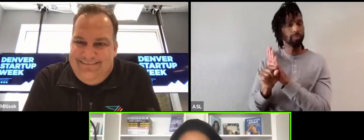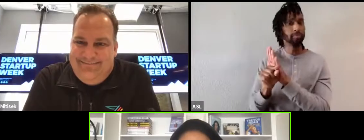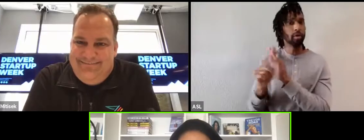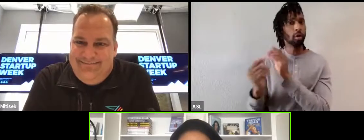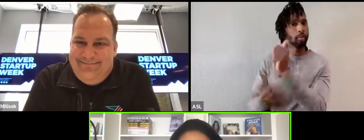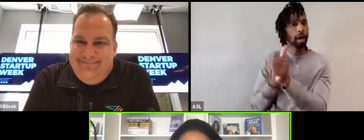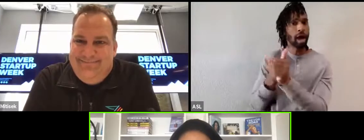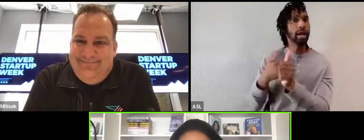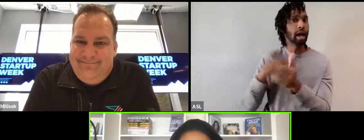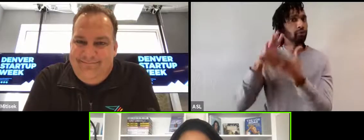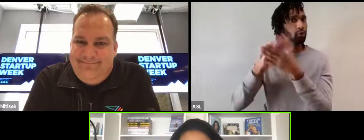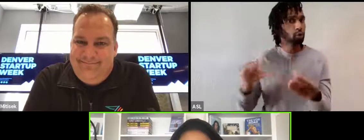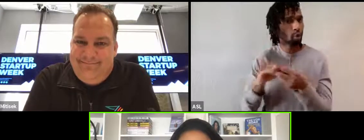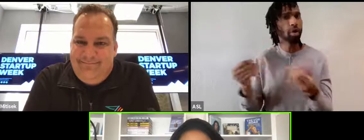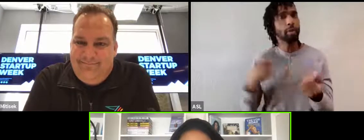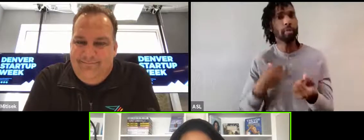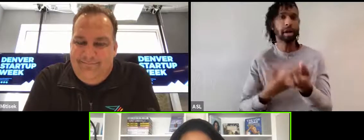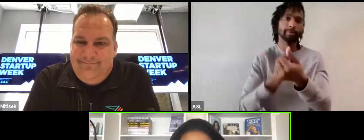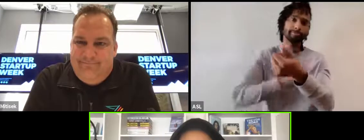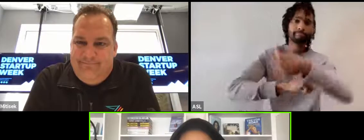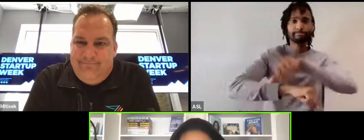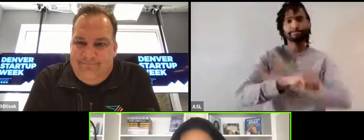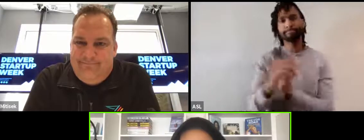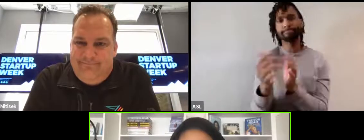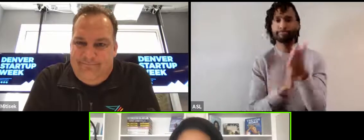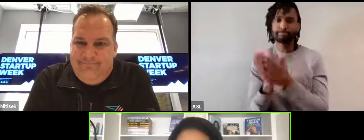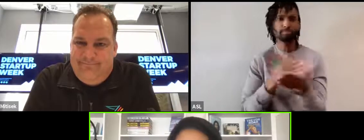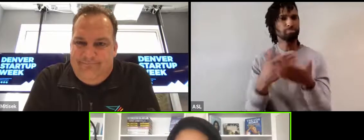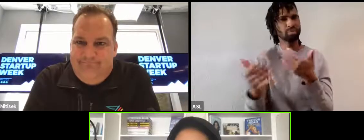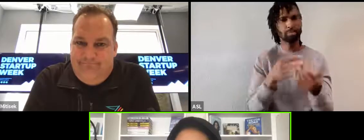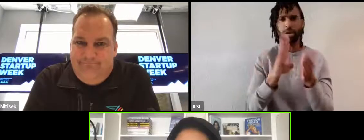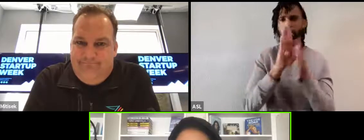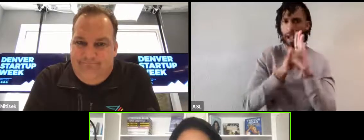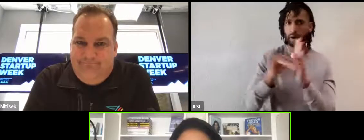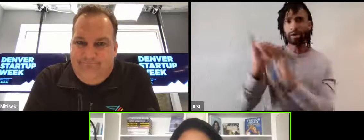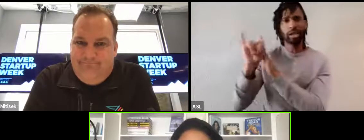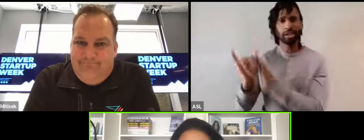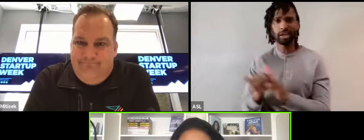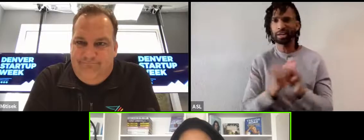grit and no matter what the background is, you know. And so